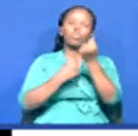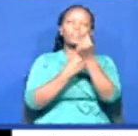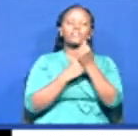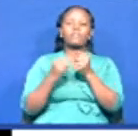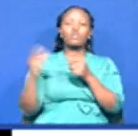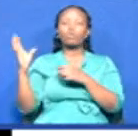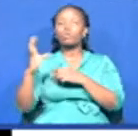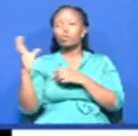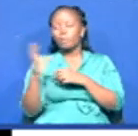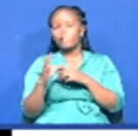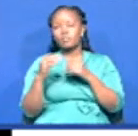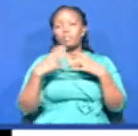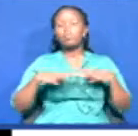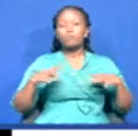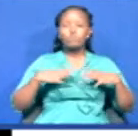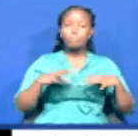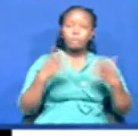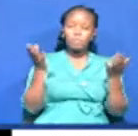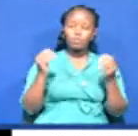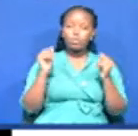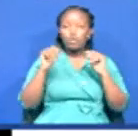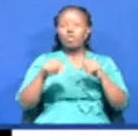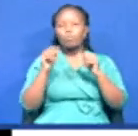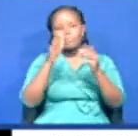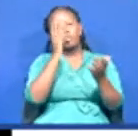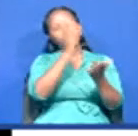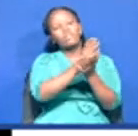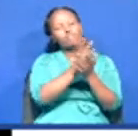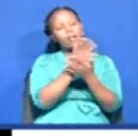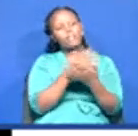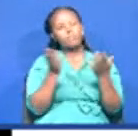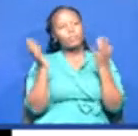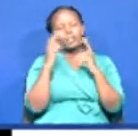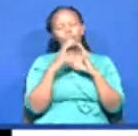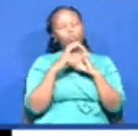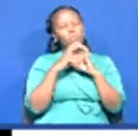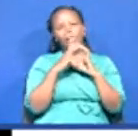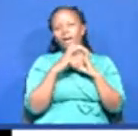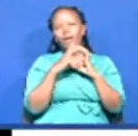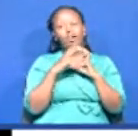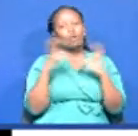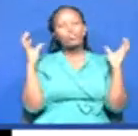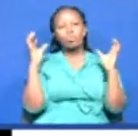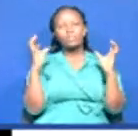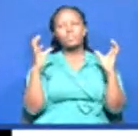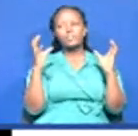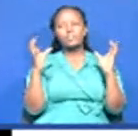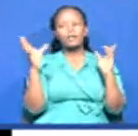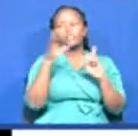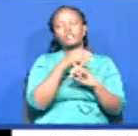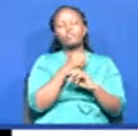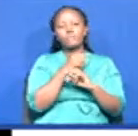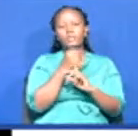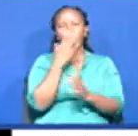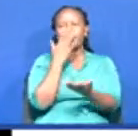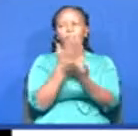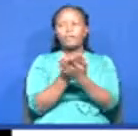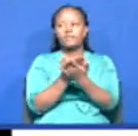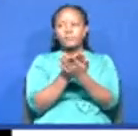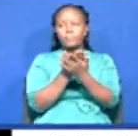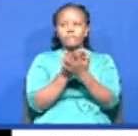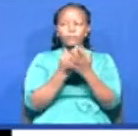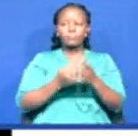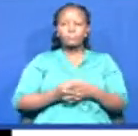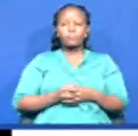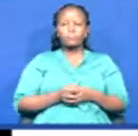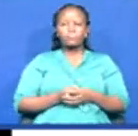able to verify the products would be a huge, huge thing that we would really appreciate. Thank you. Thank you. And